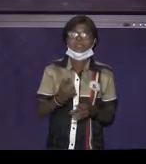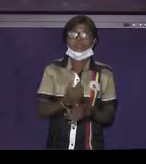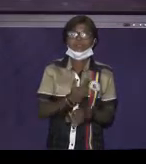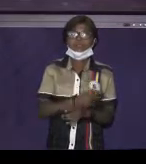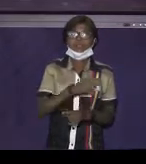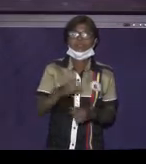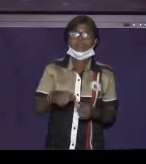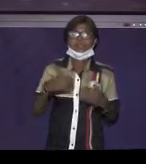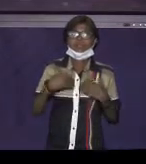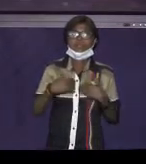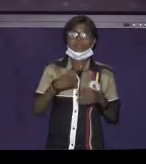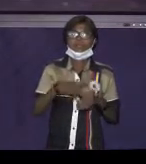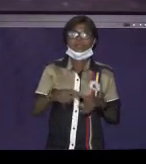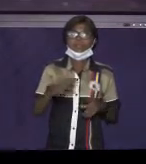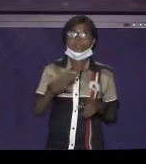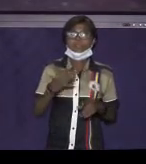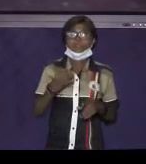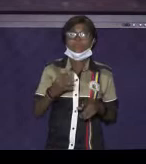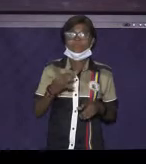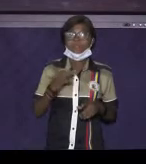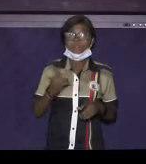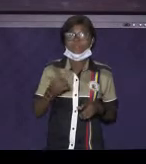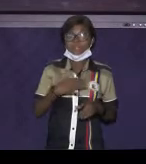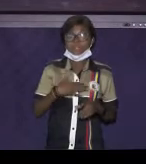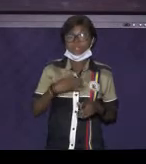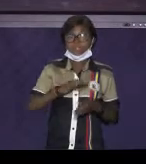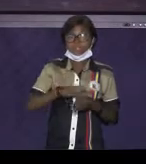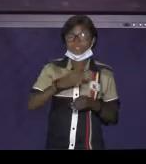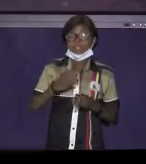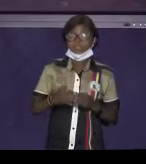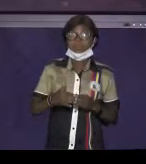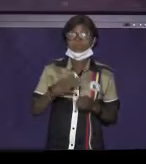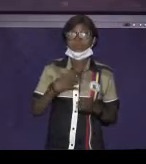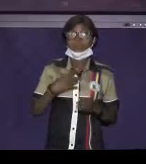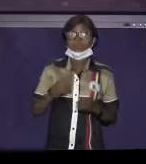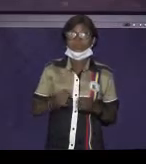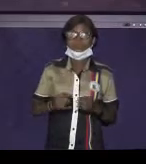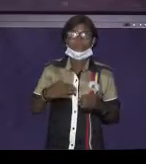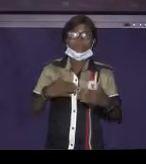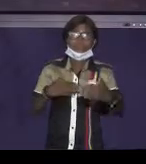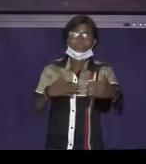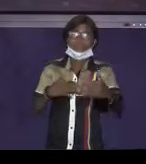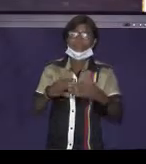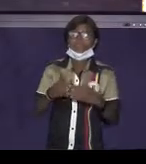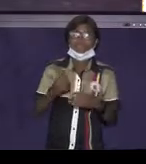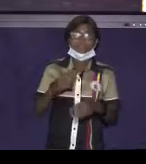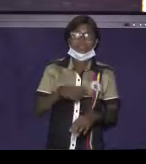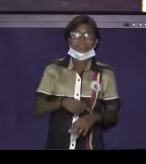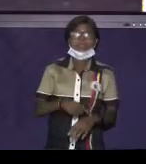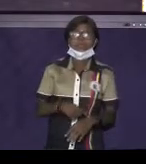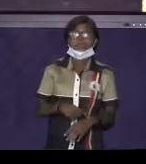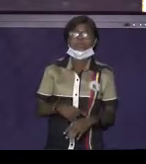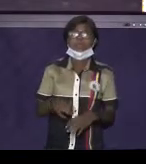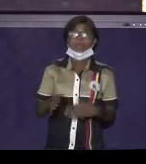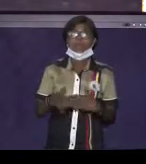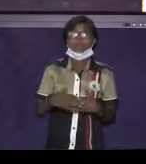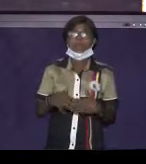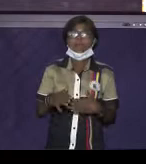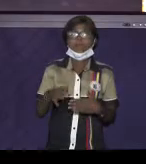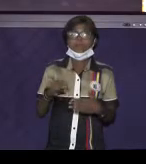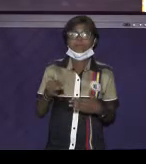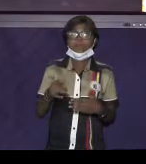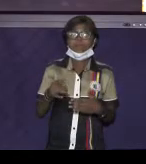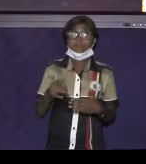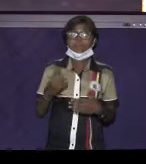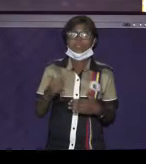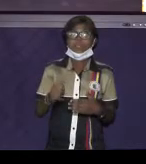different times, to find the average speed, take the total distance and the total time. And of course, average speed, remember